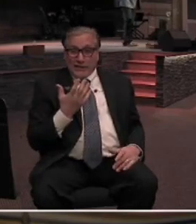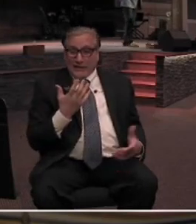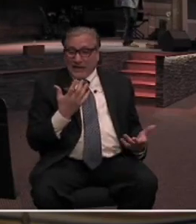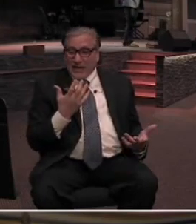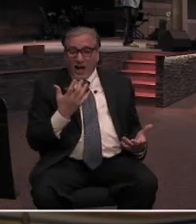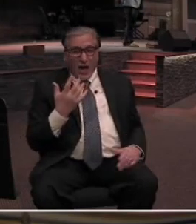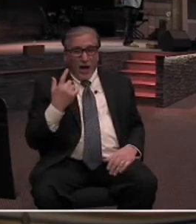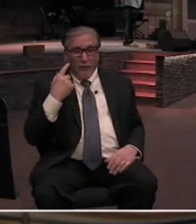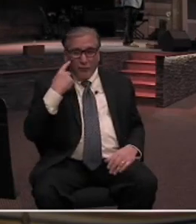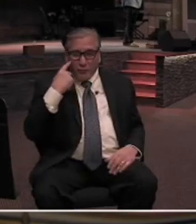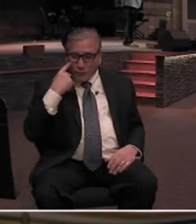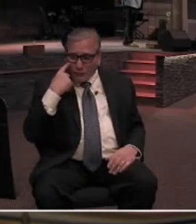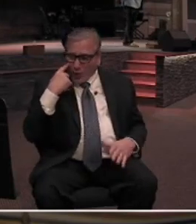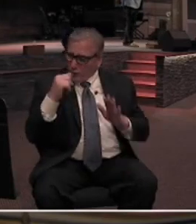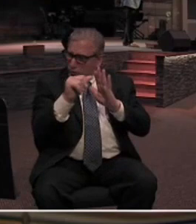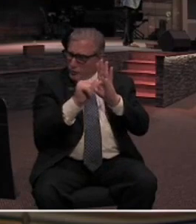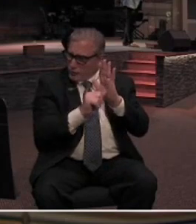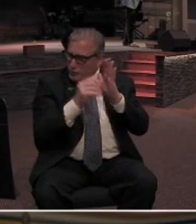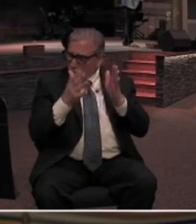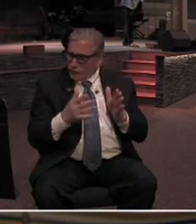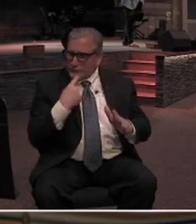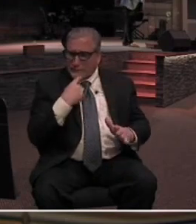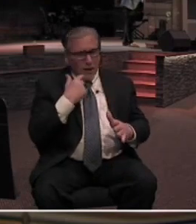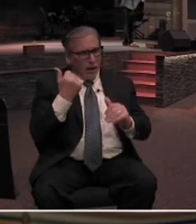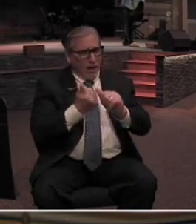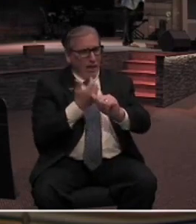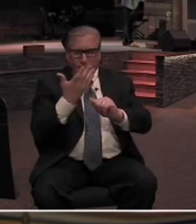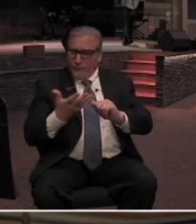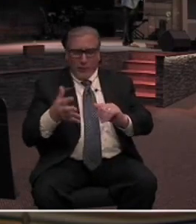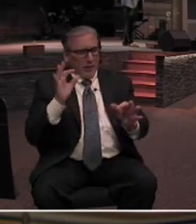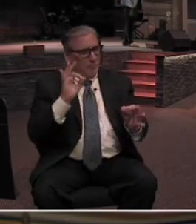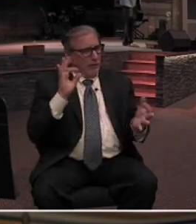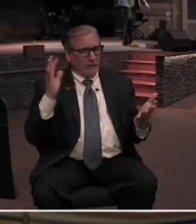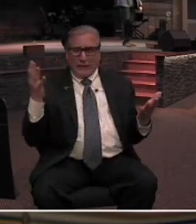I thought the surgeon said everything went perfectly.